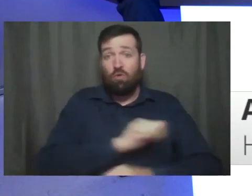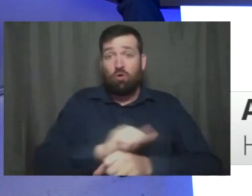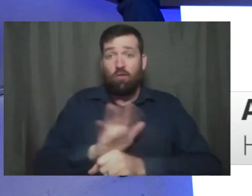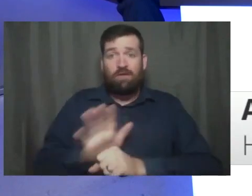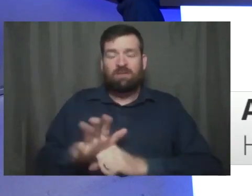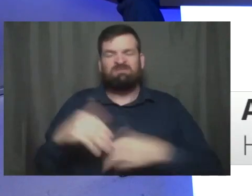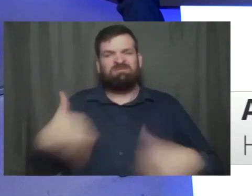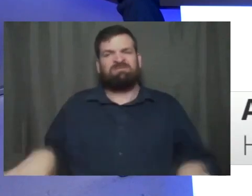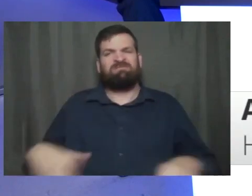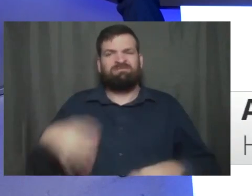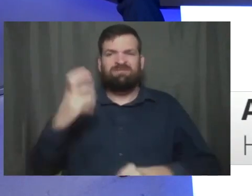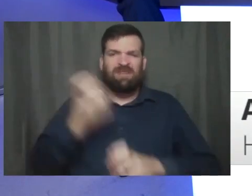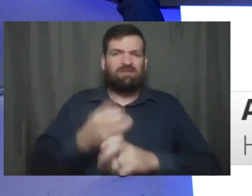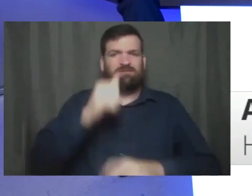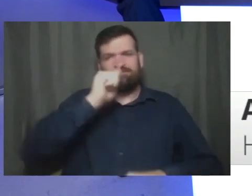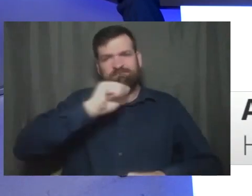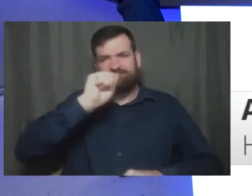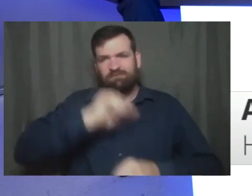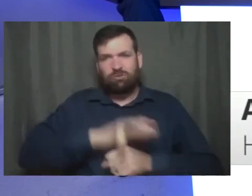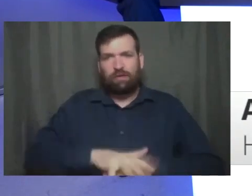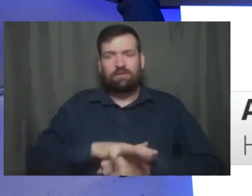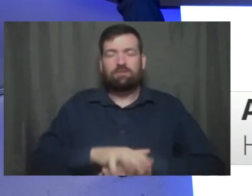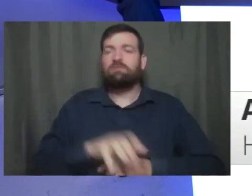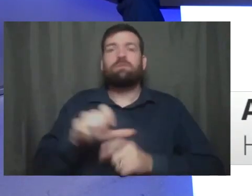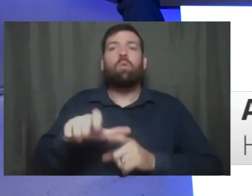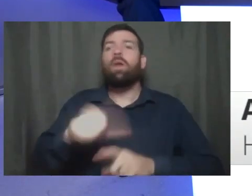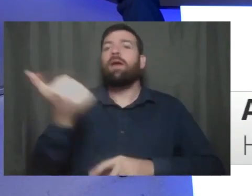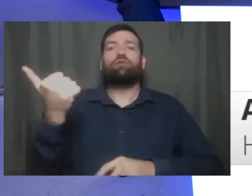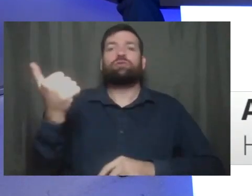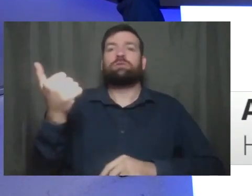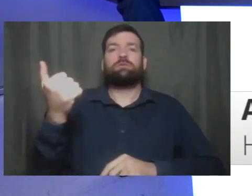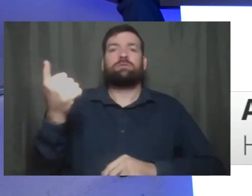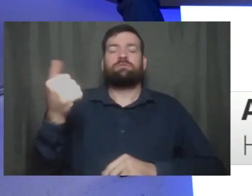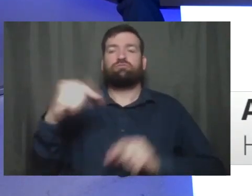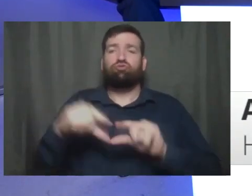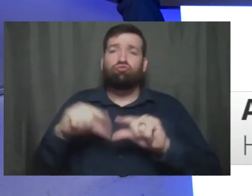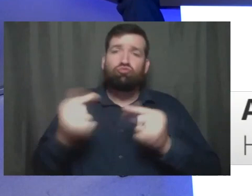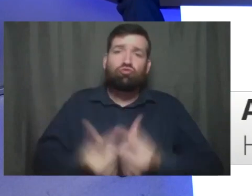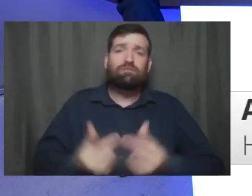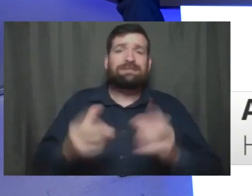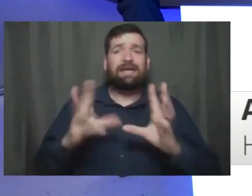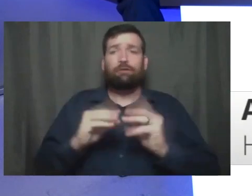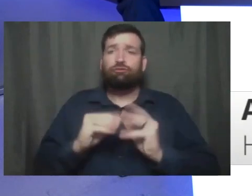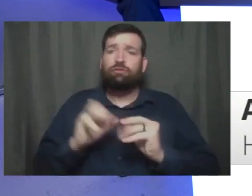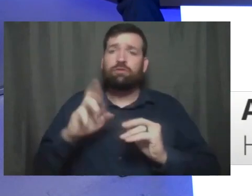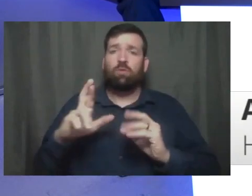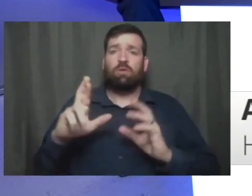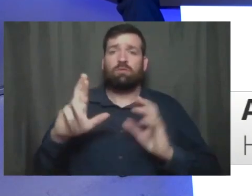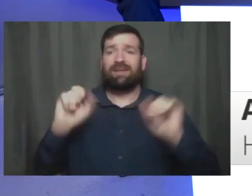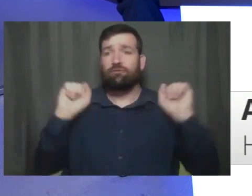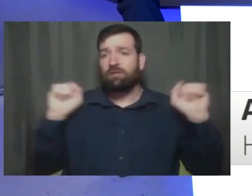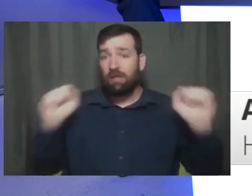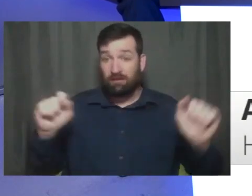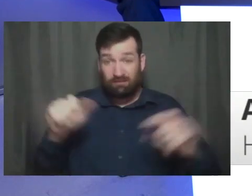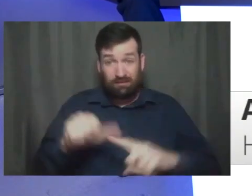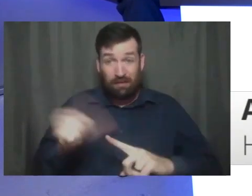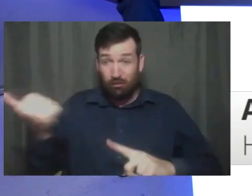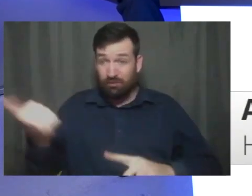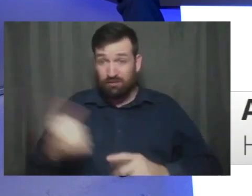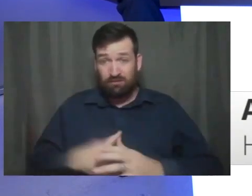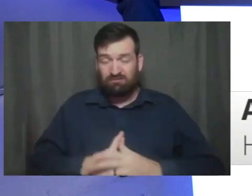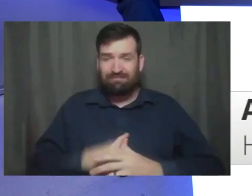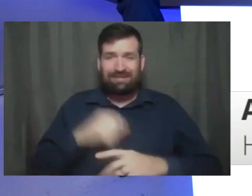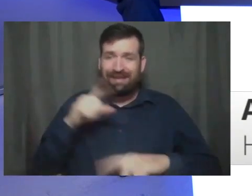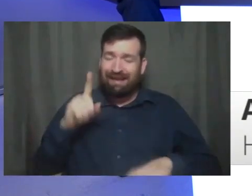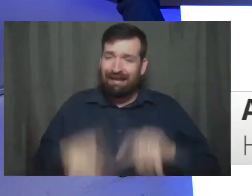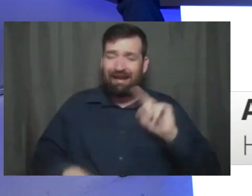this? What else besides a group session or exercise could help? Is there just anything for somebody who just can't quite manage